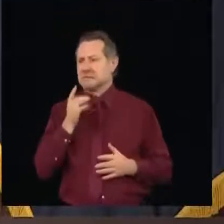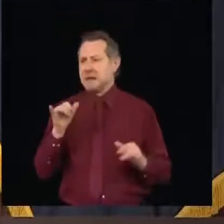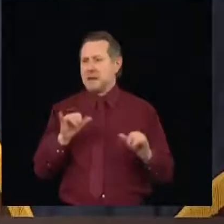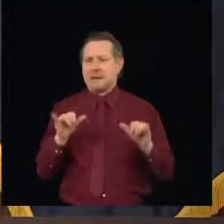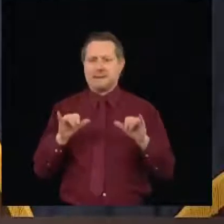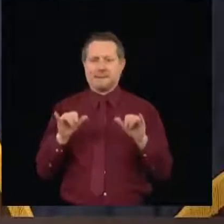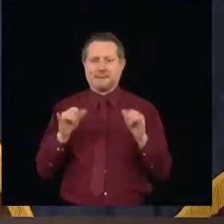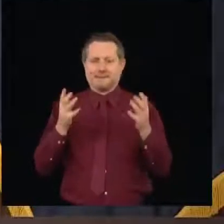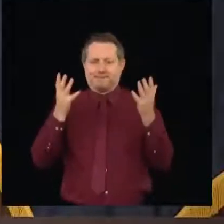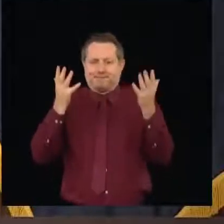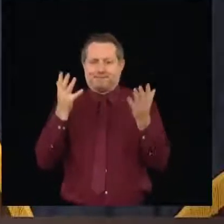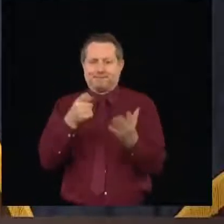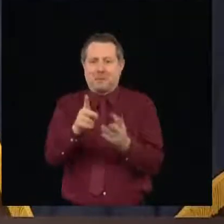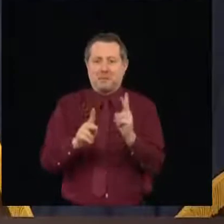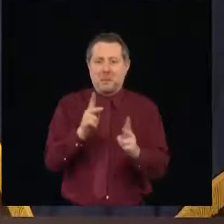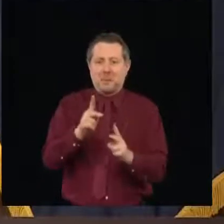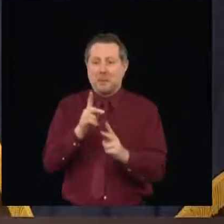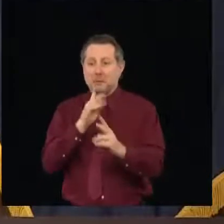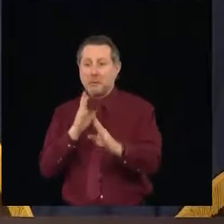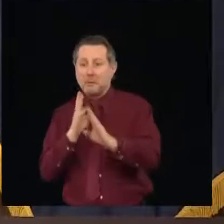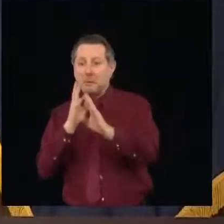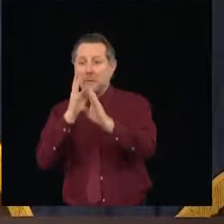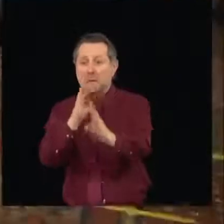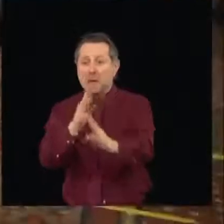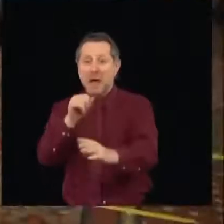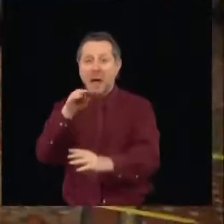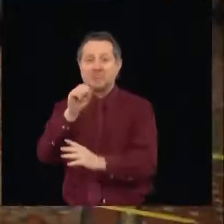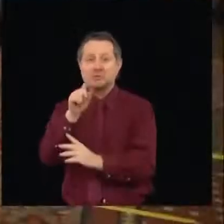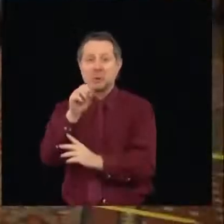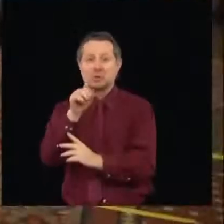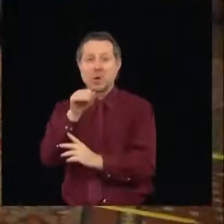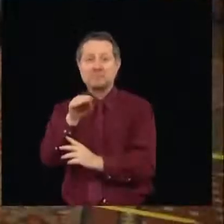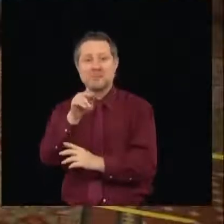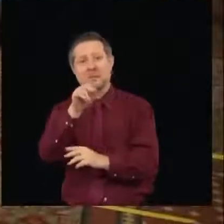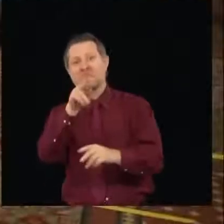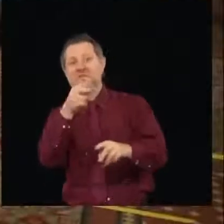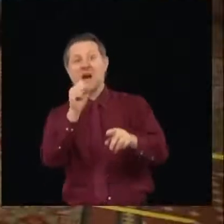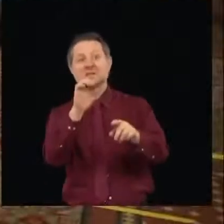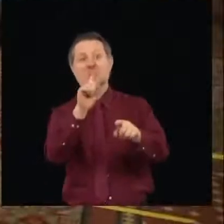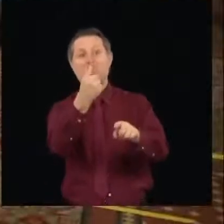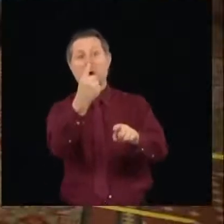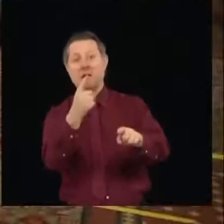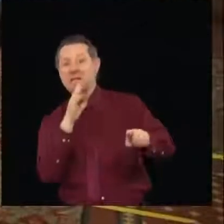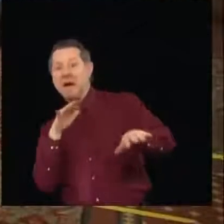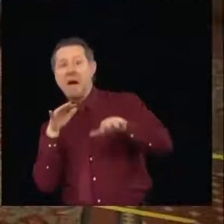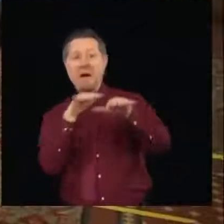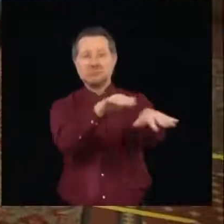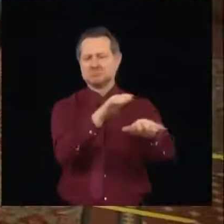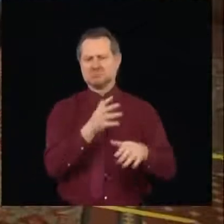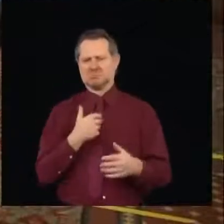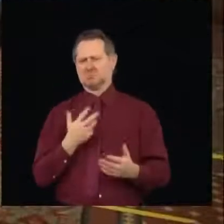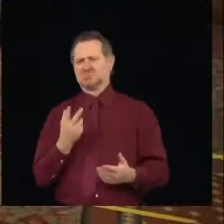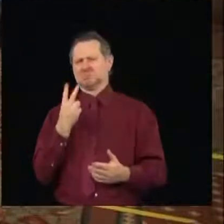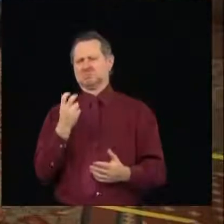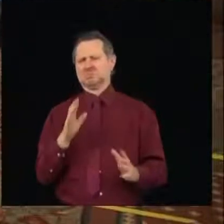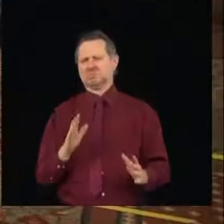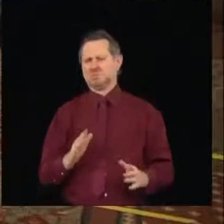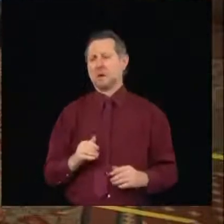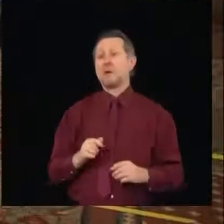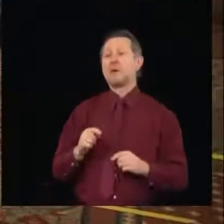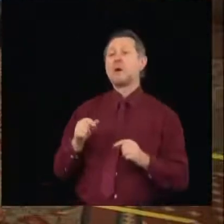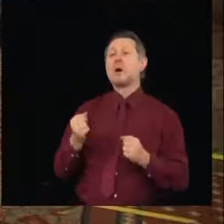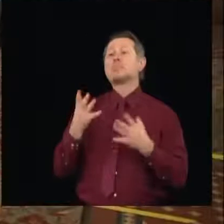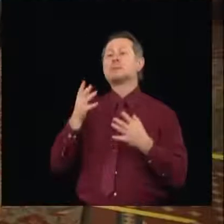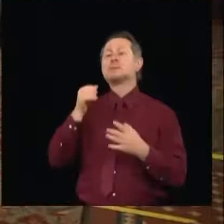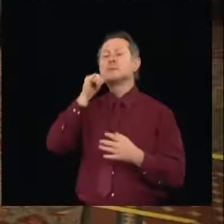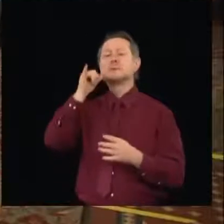cross-region fertilization, if you will, on that. Governor, on the issue of new cases, you said yesterday that they had plateaued. We're about 400 net every day. And you